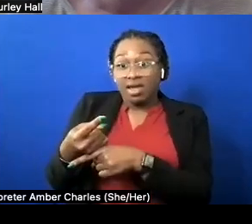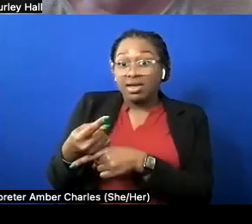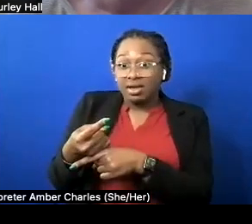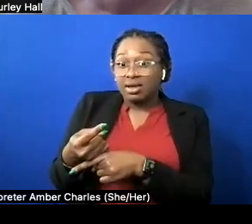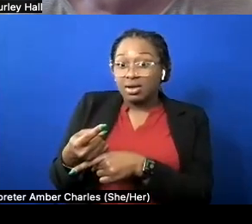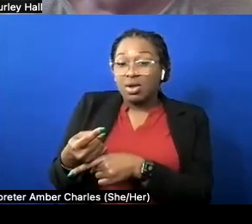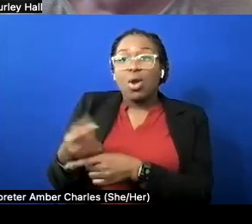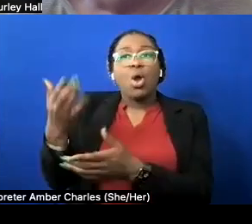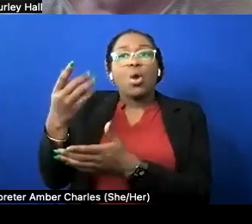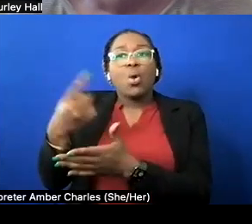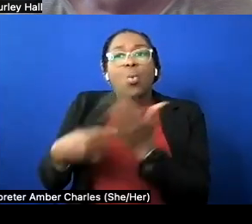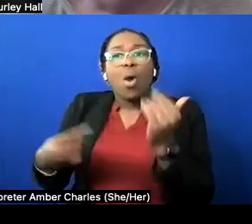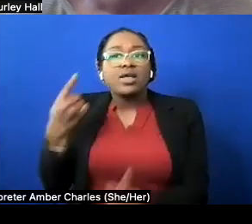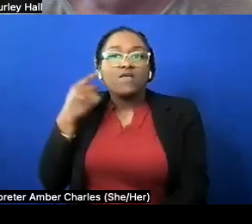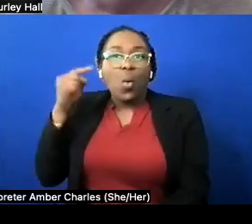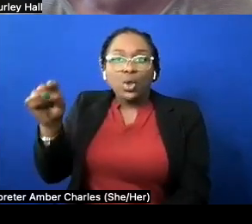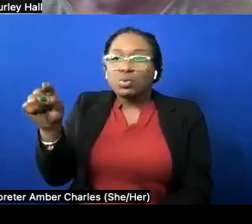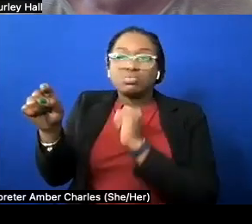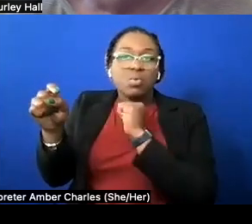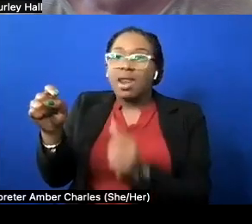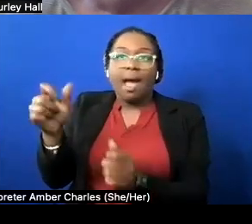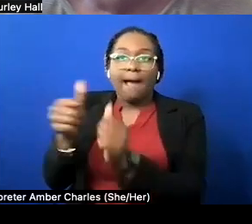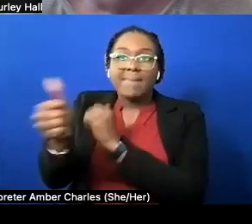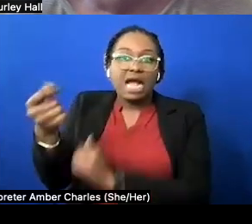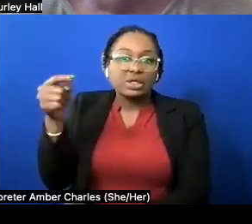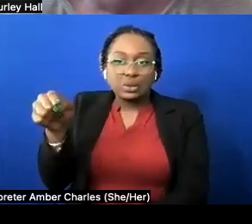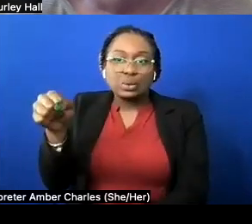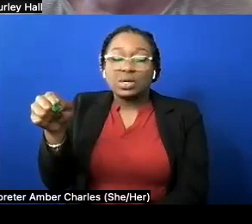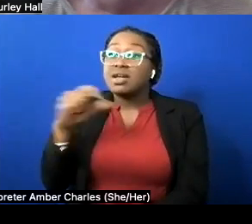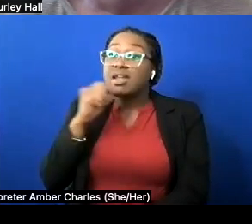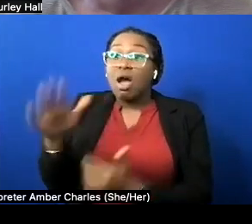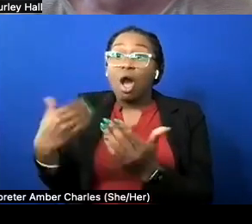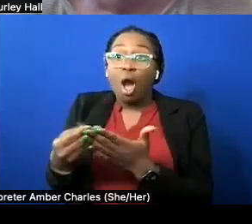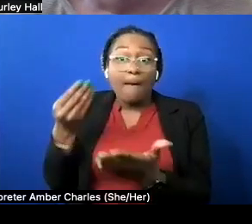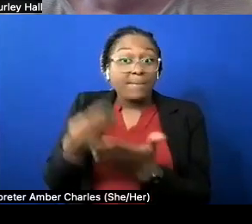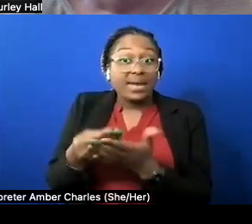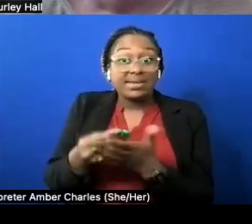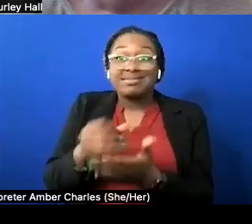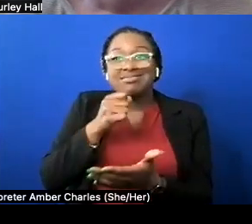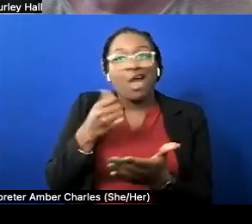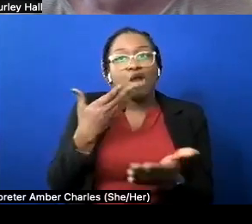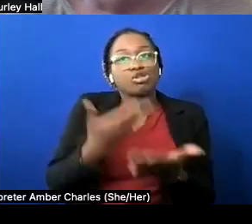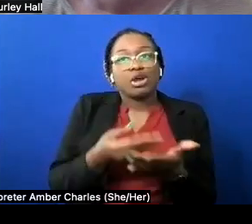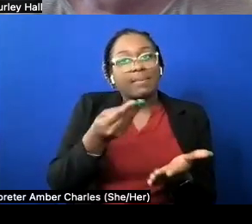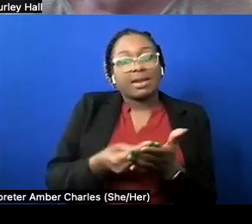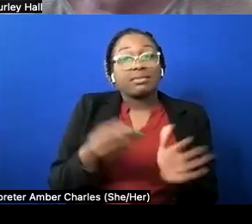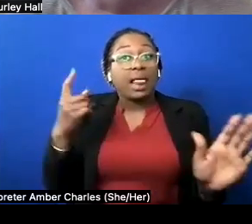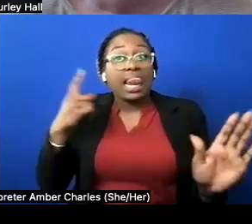what is for you will never pass you, and all money is not good money. Those are listen,